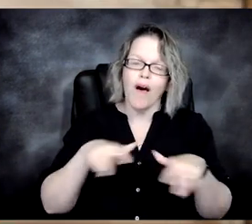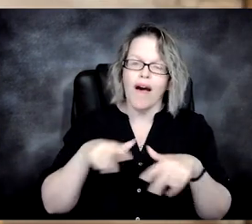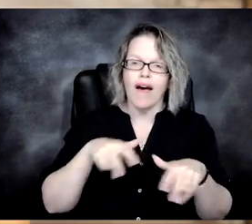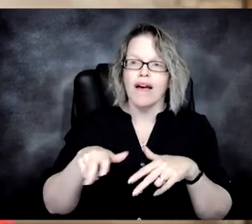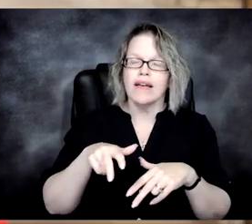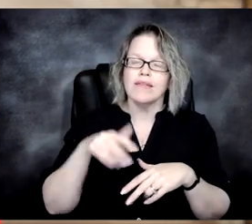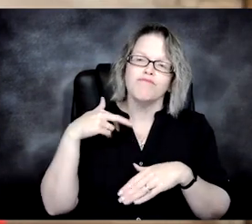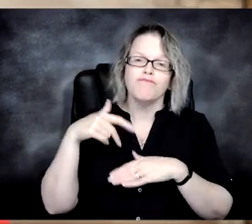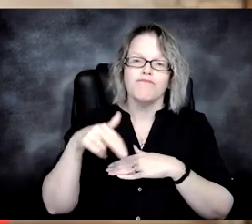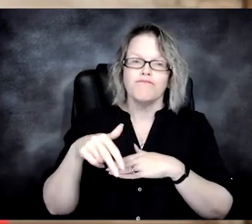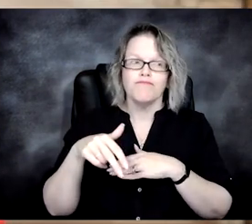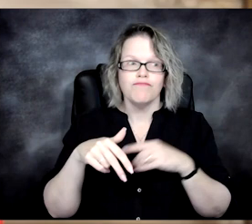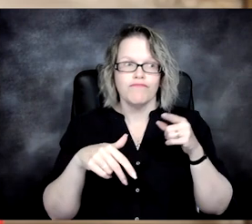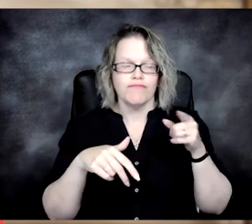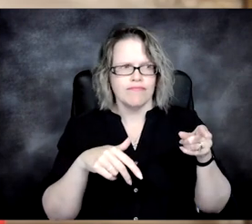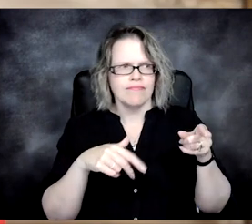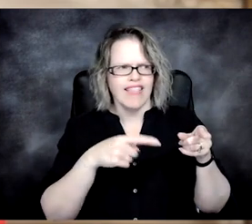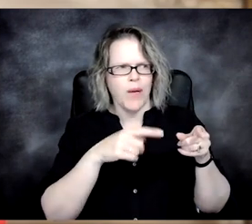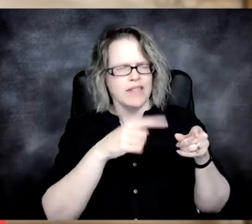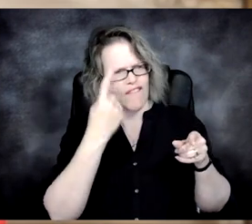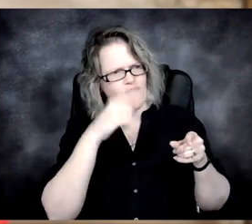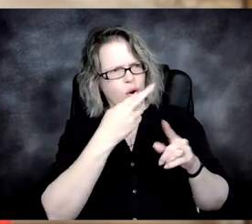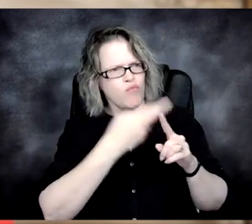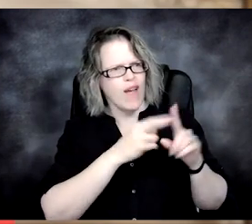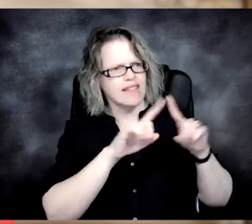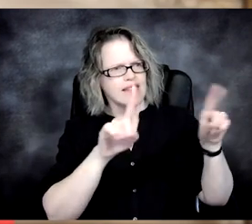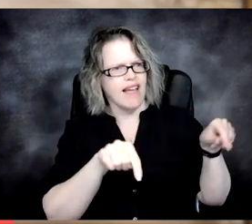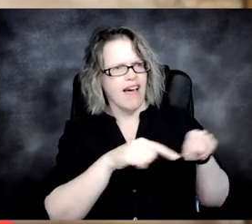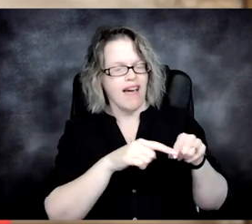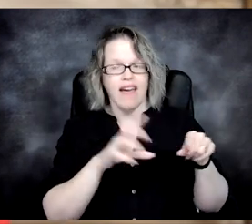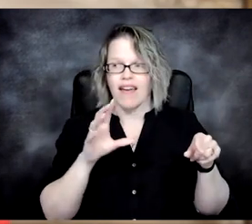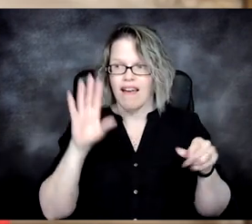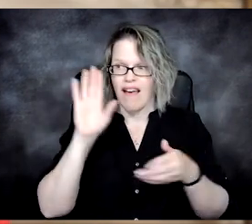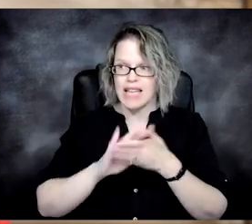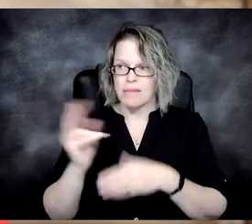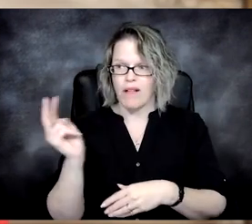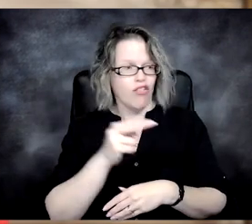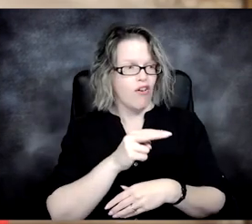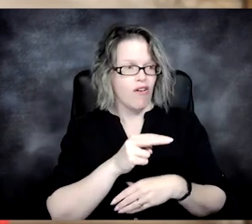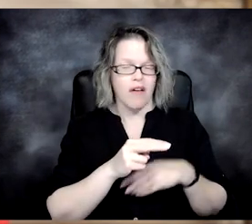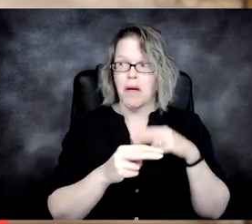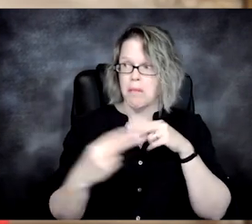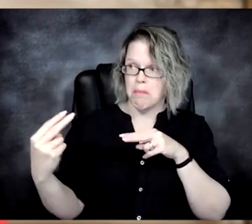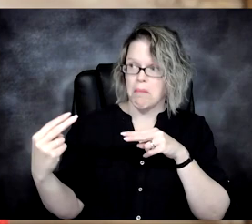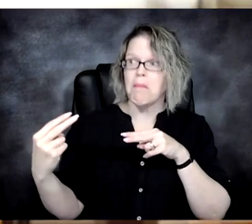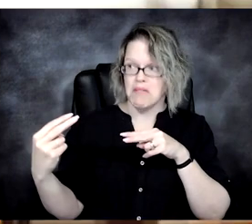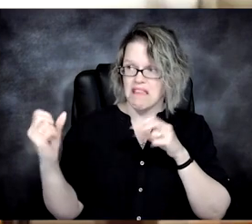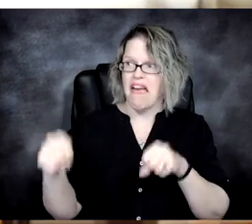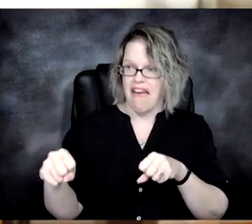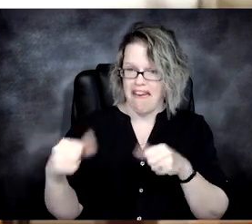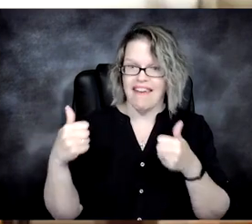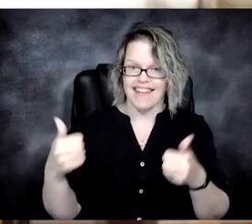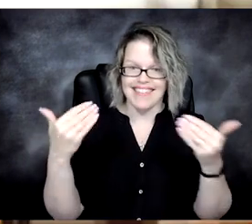front of our window right there. There was a for rent sign. And Scott looked in and we both were like, yeah.